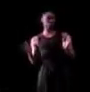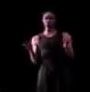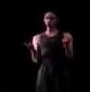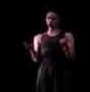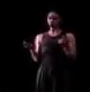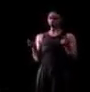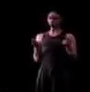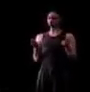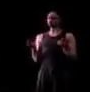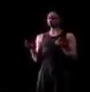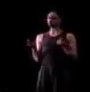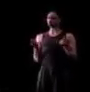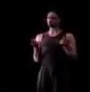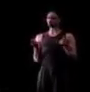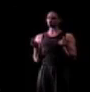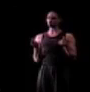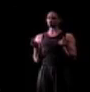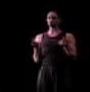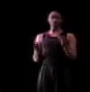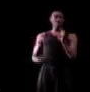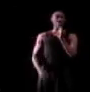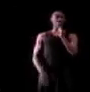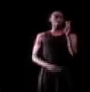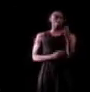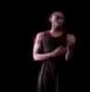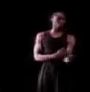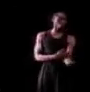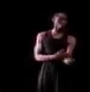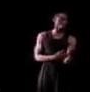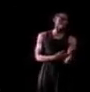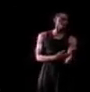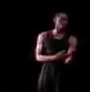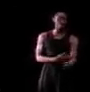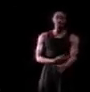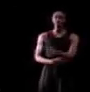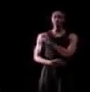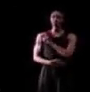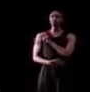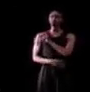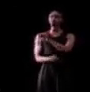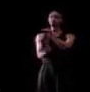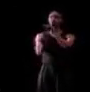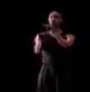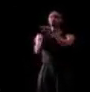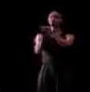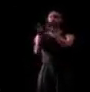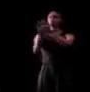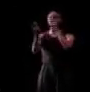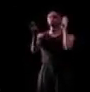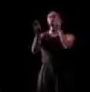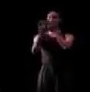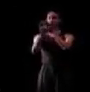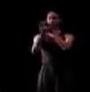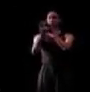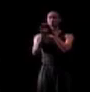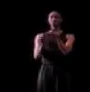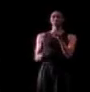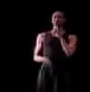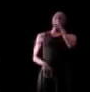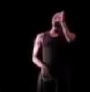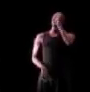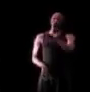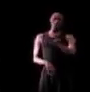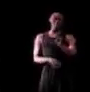Their law. Our law. Out law. In law. Red law. Blue law. White law. Black law. Gay law. Straight law. LGBTQ